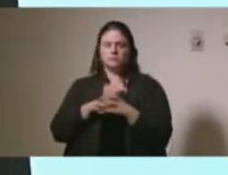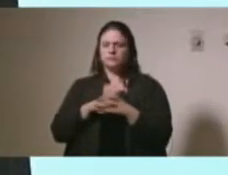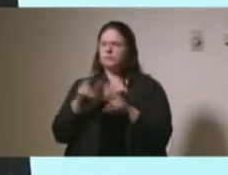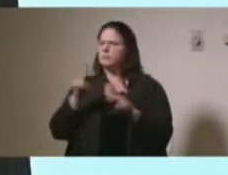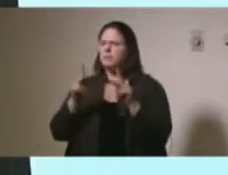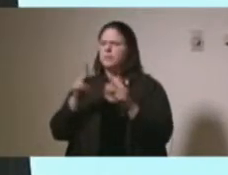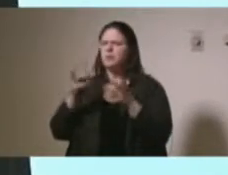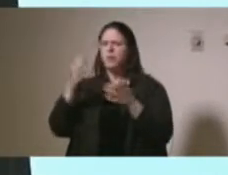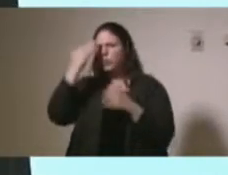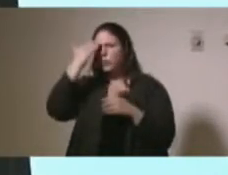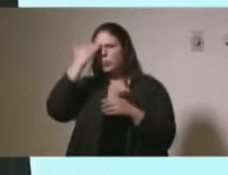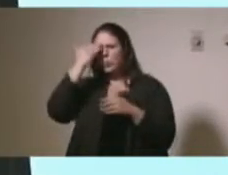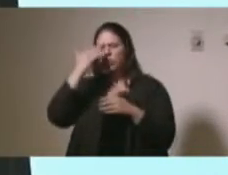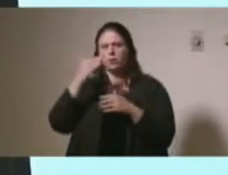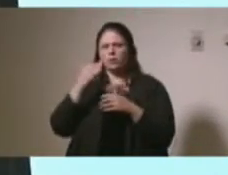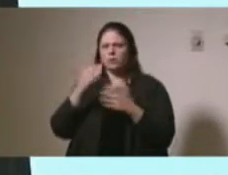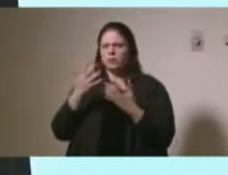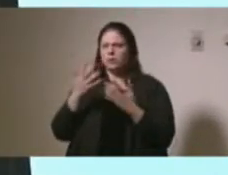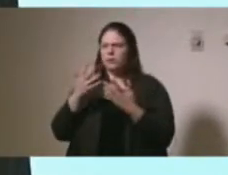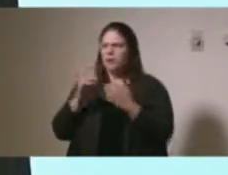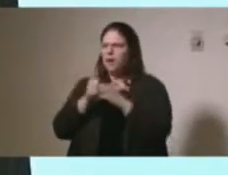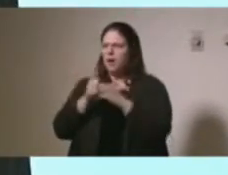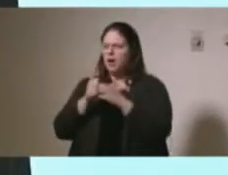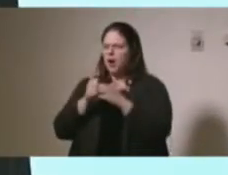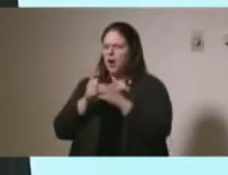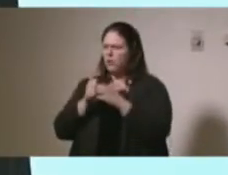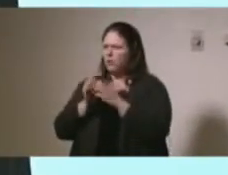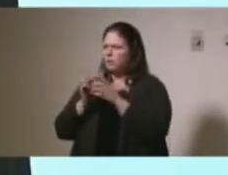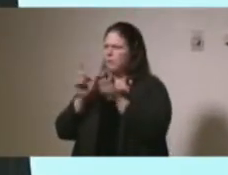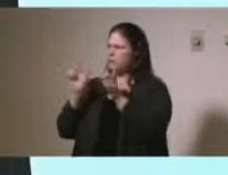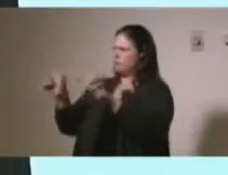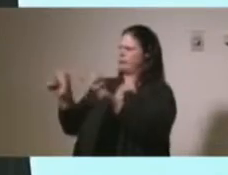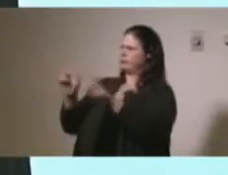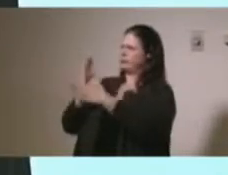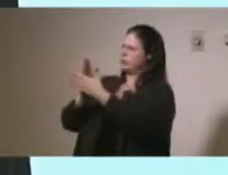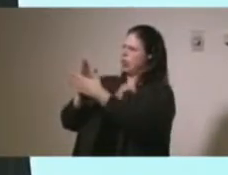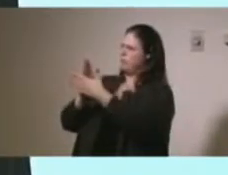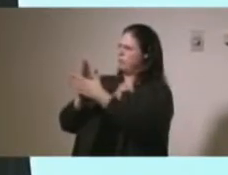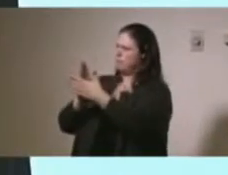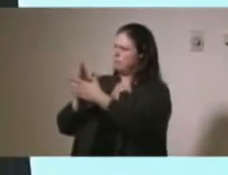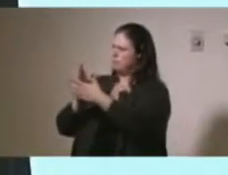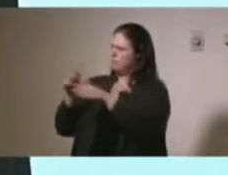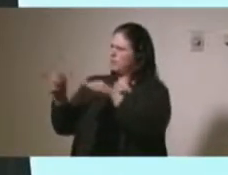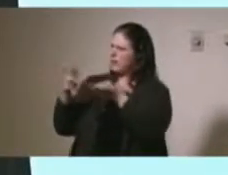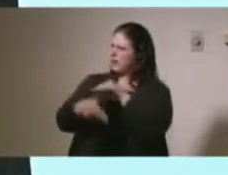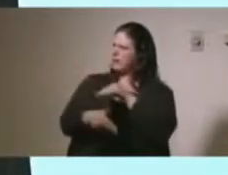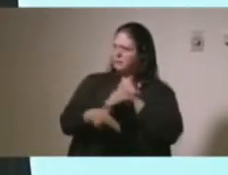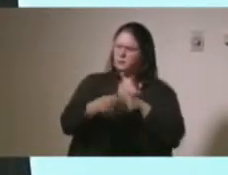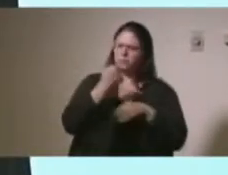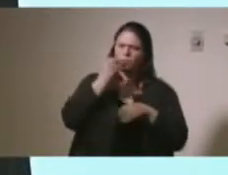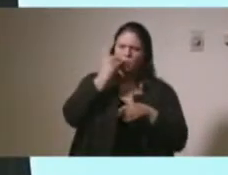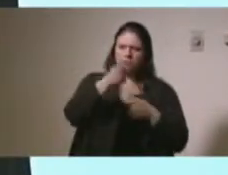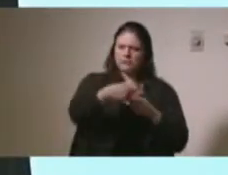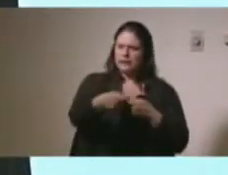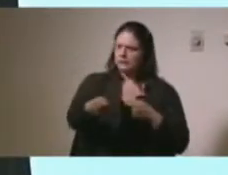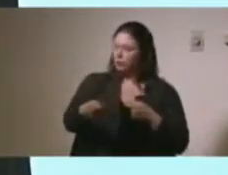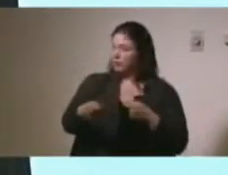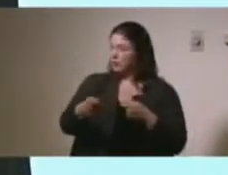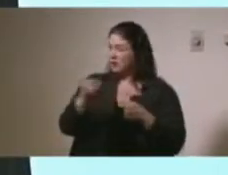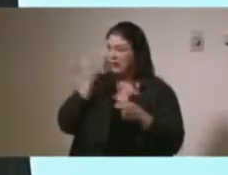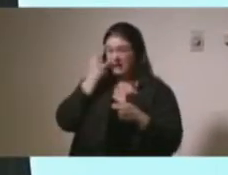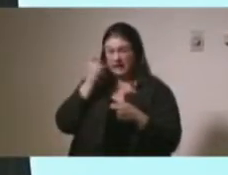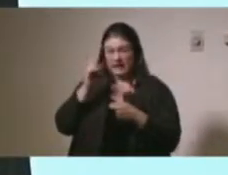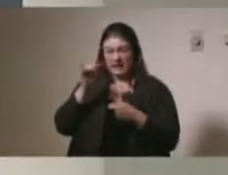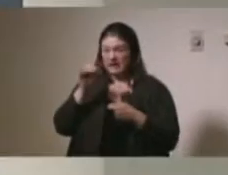the termination of home delivery, which, if it happens in the next 5 years,